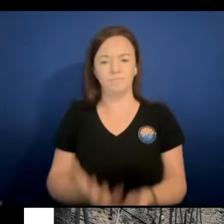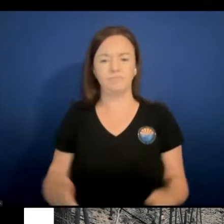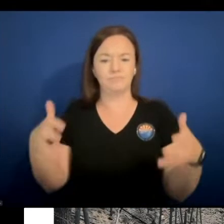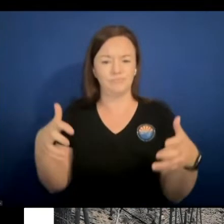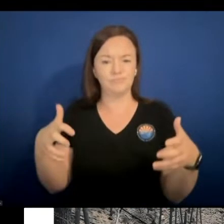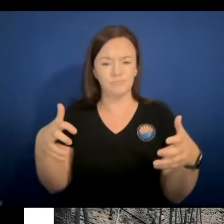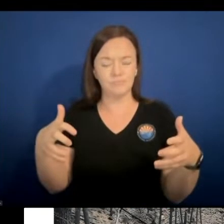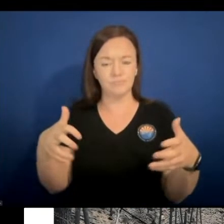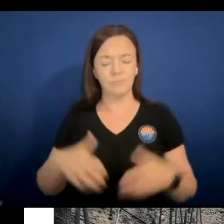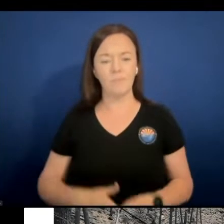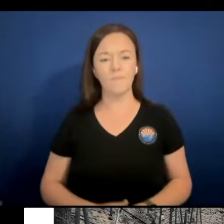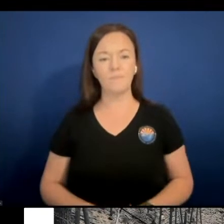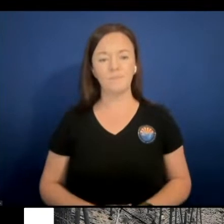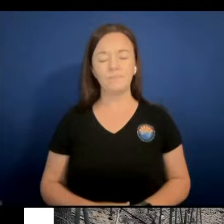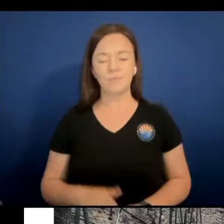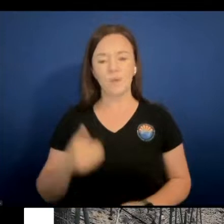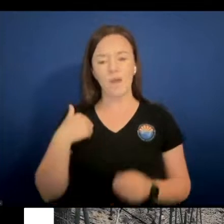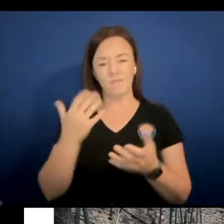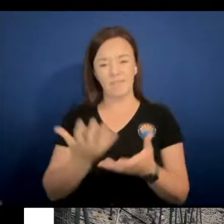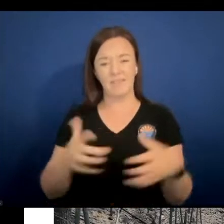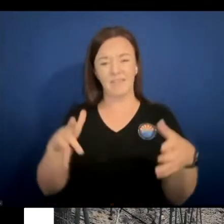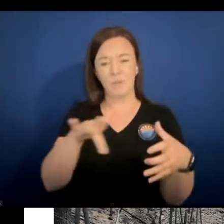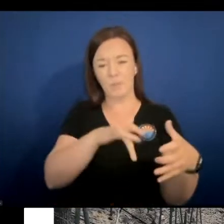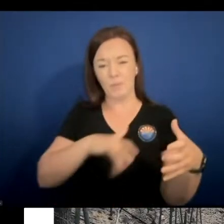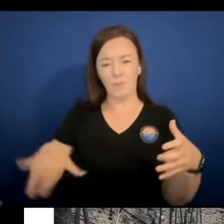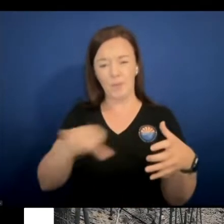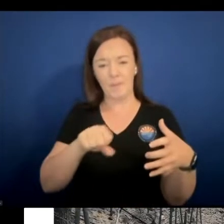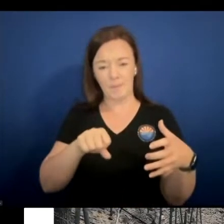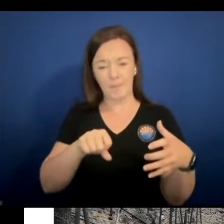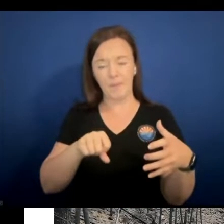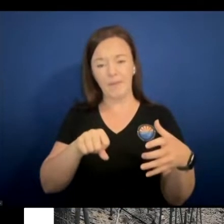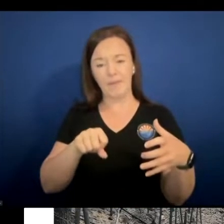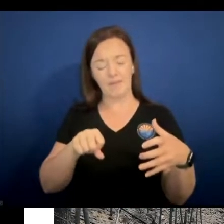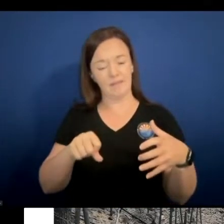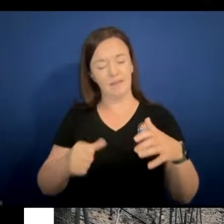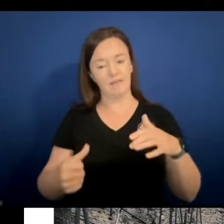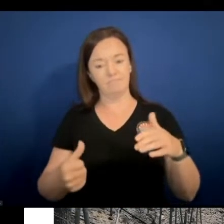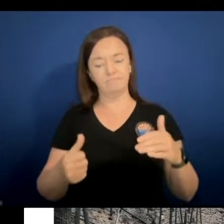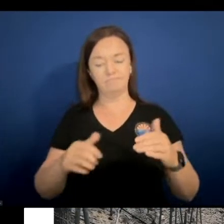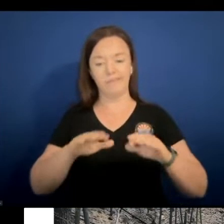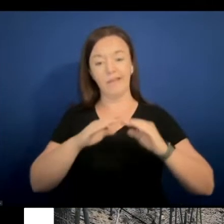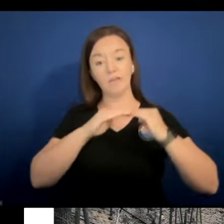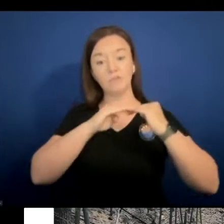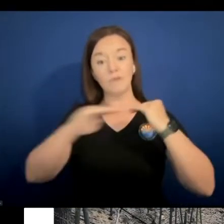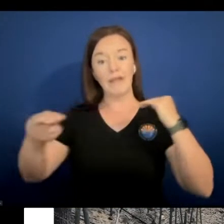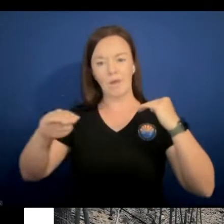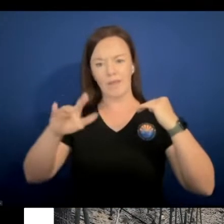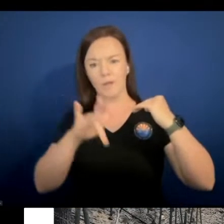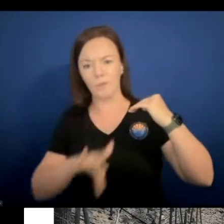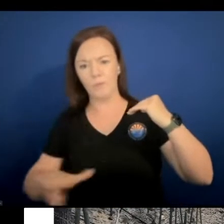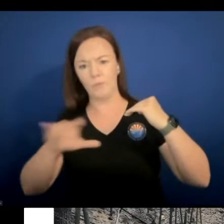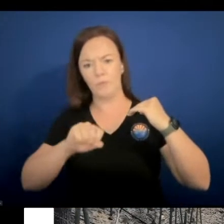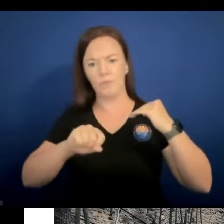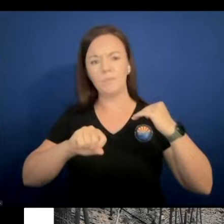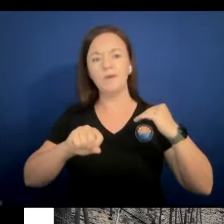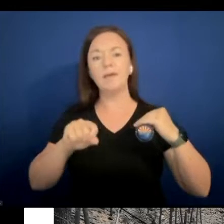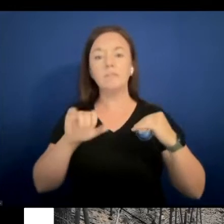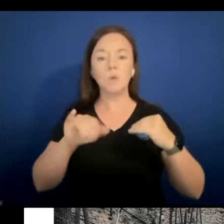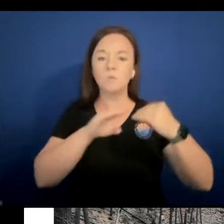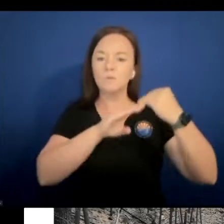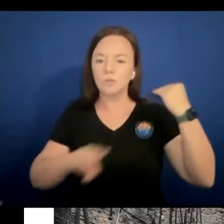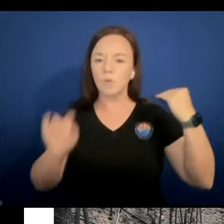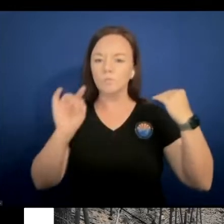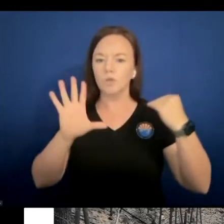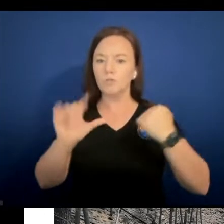these holes underneath the ground. And so these slopes are extremely dangerous because you